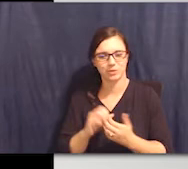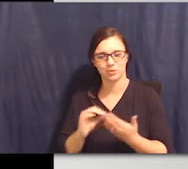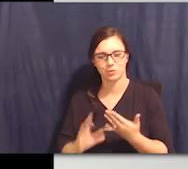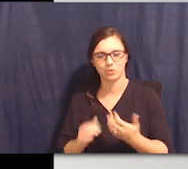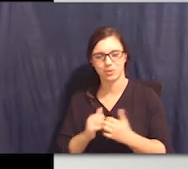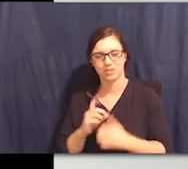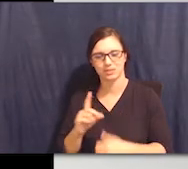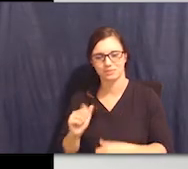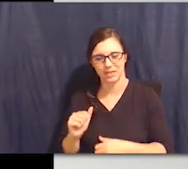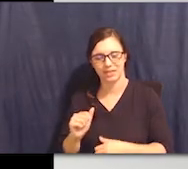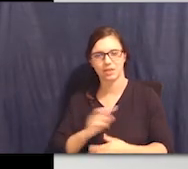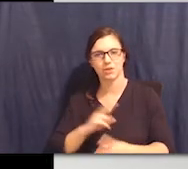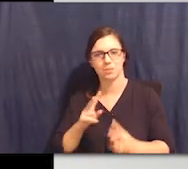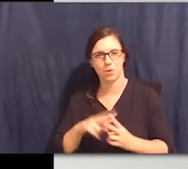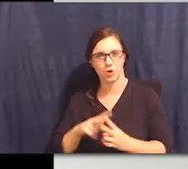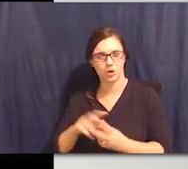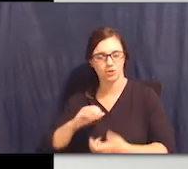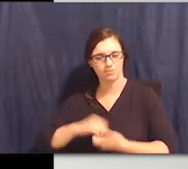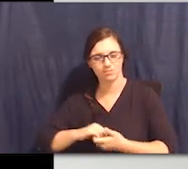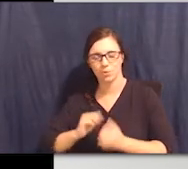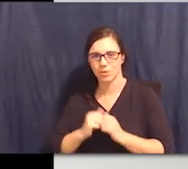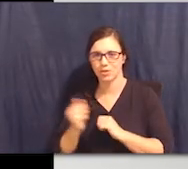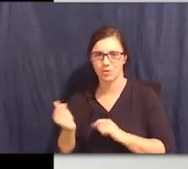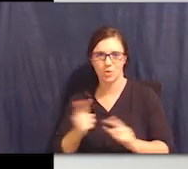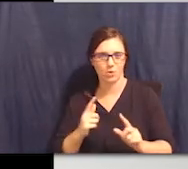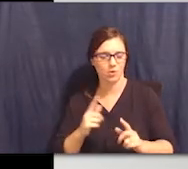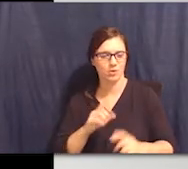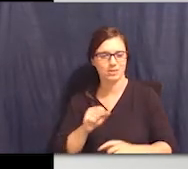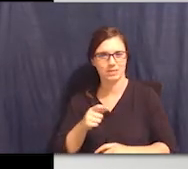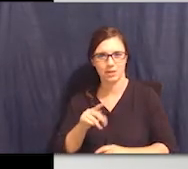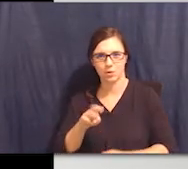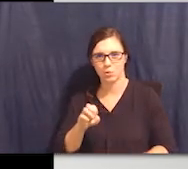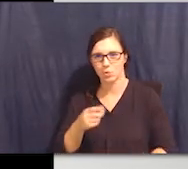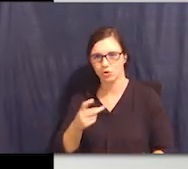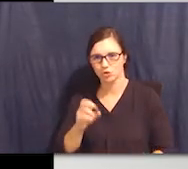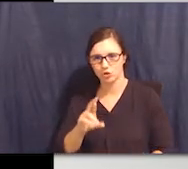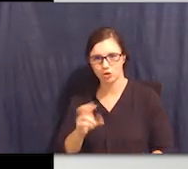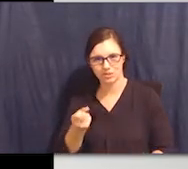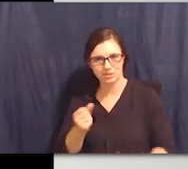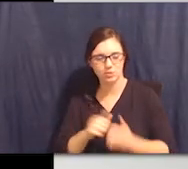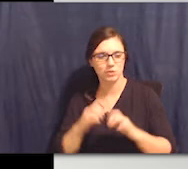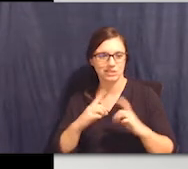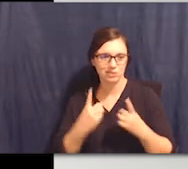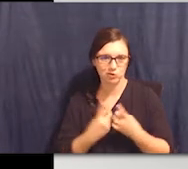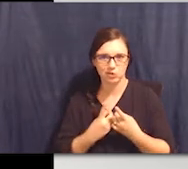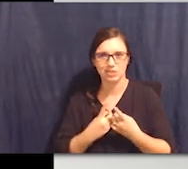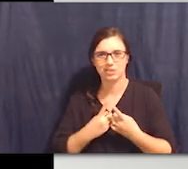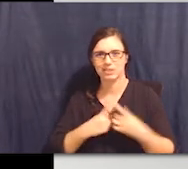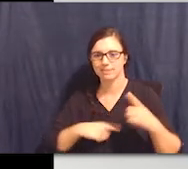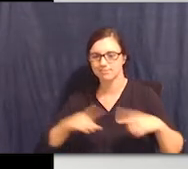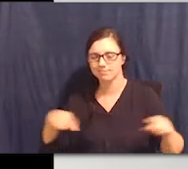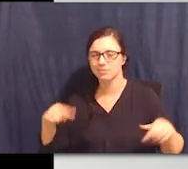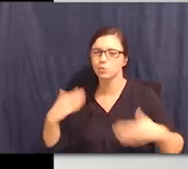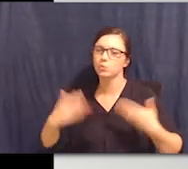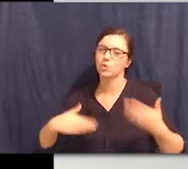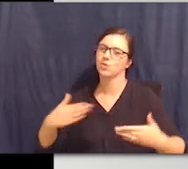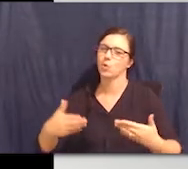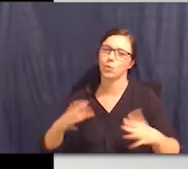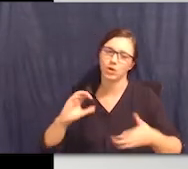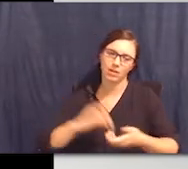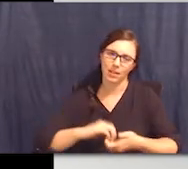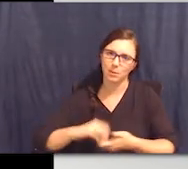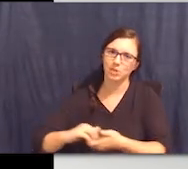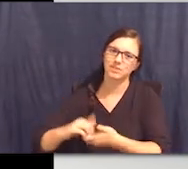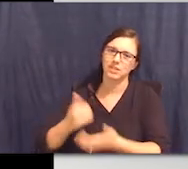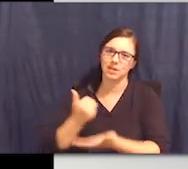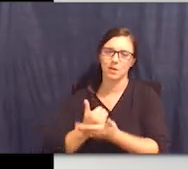disabilities, to partner with all stakeholders with districts, and to move forward collaboratively to help improve